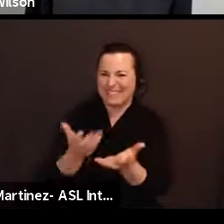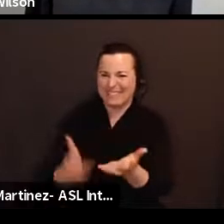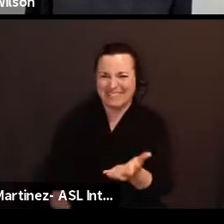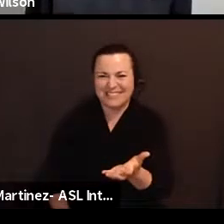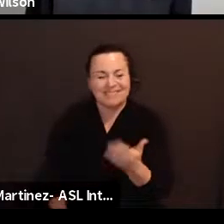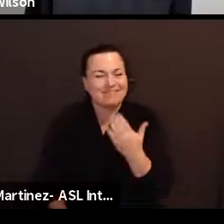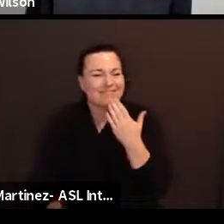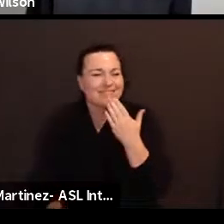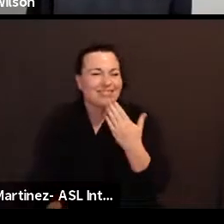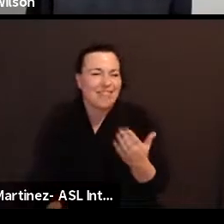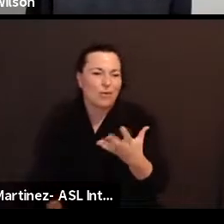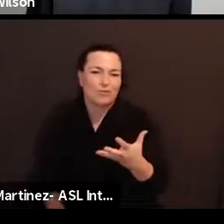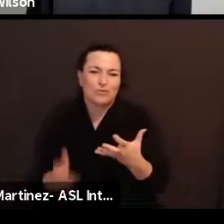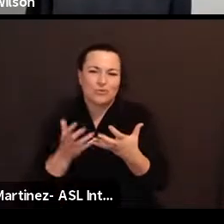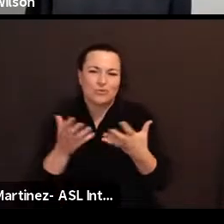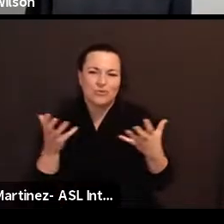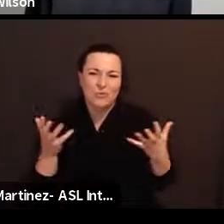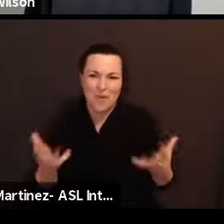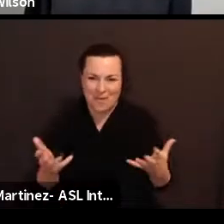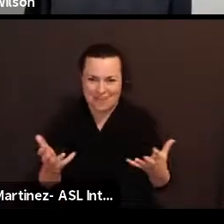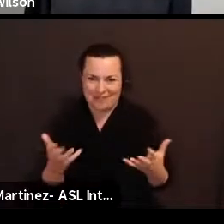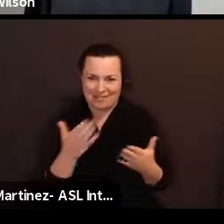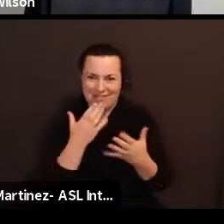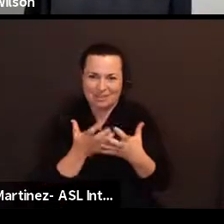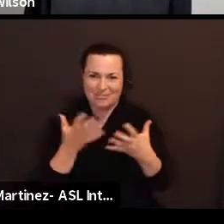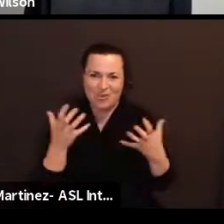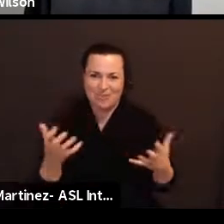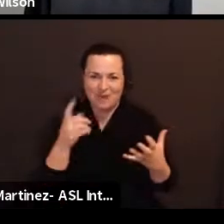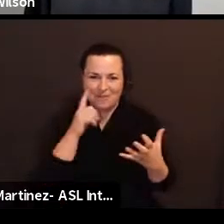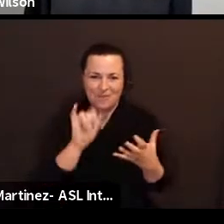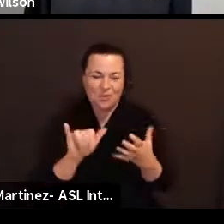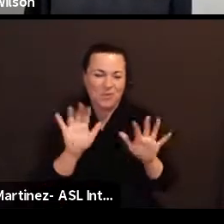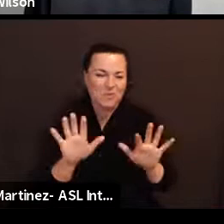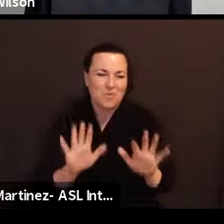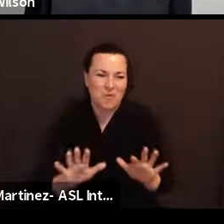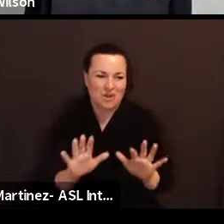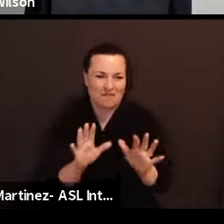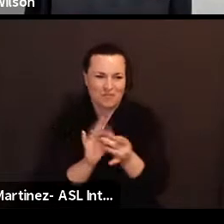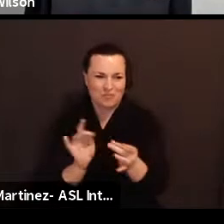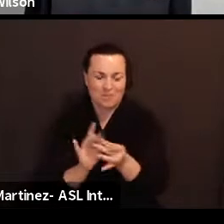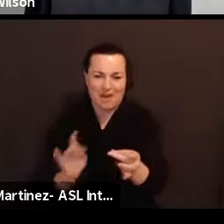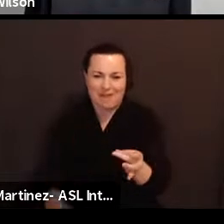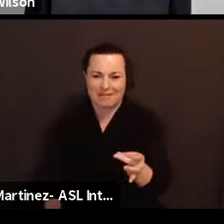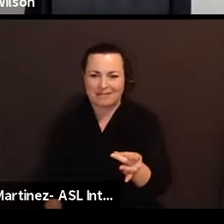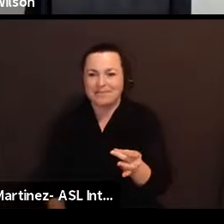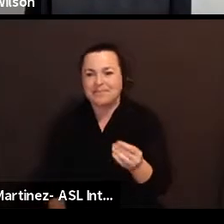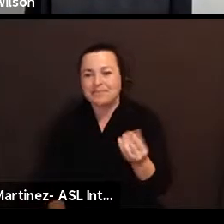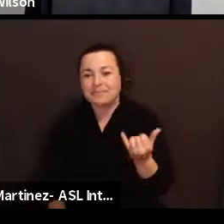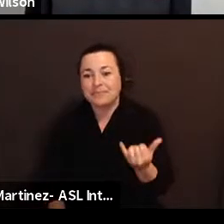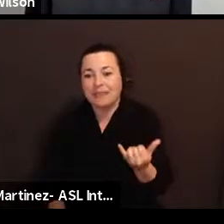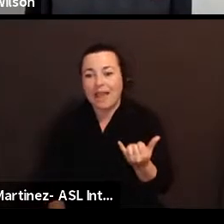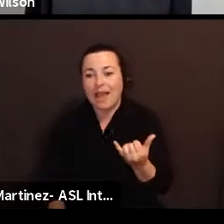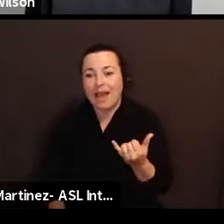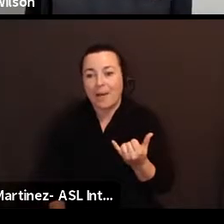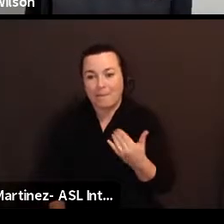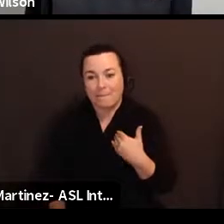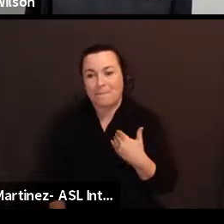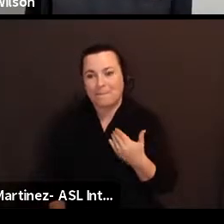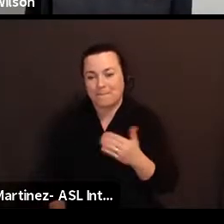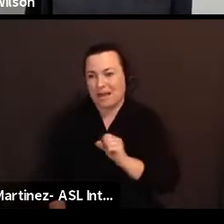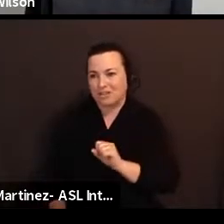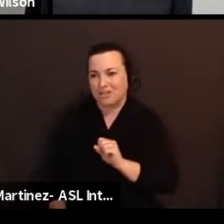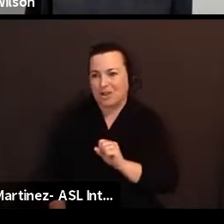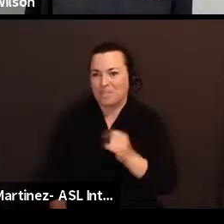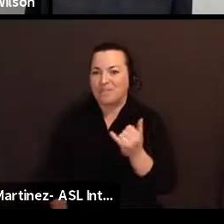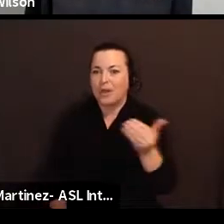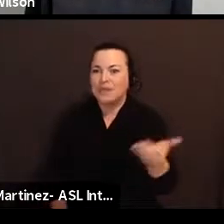Thank you so much. Thank you so much for those wonderful remarks. And now it is my task to